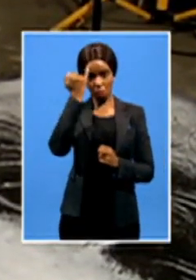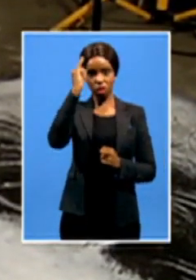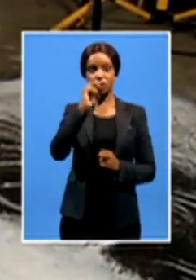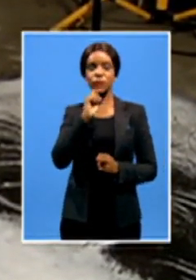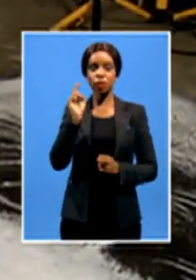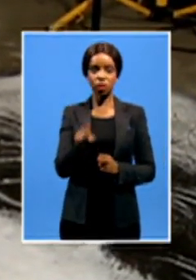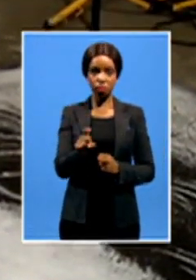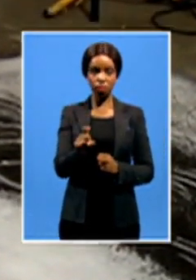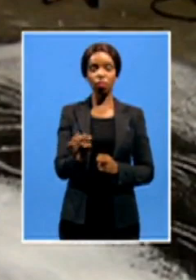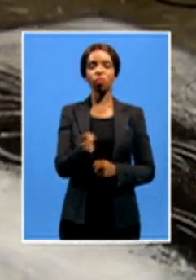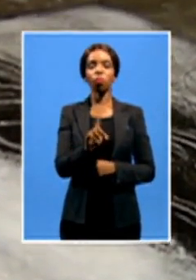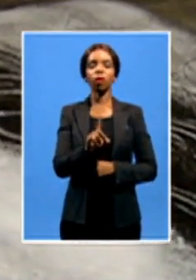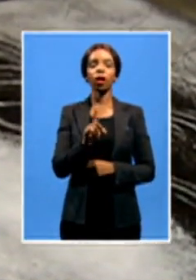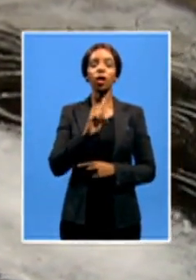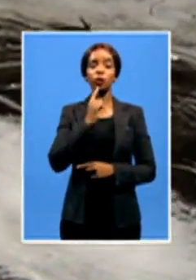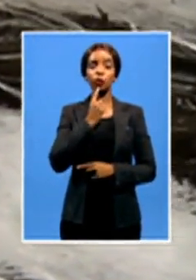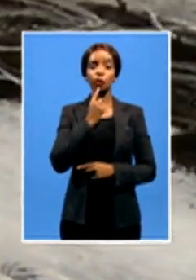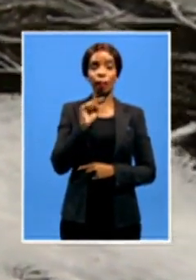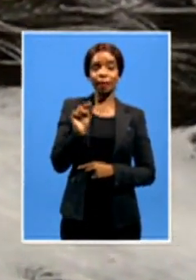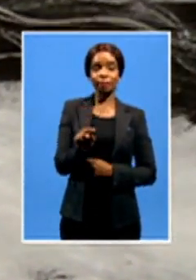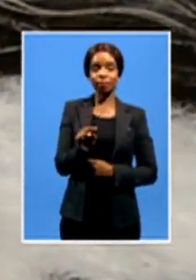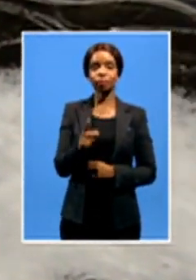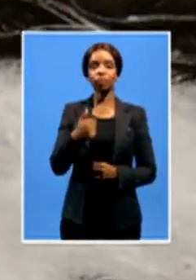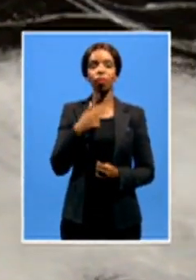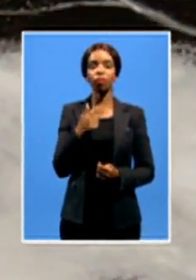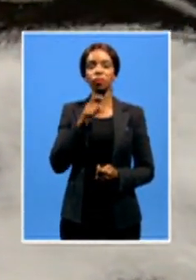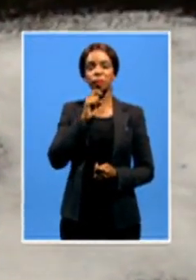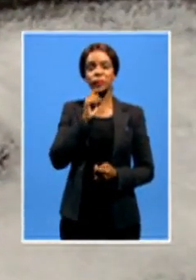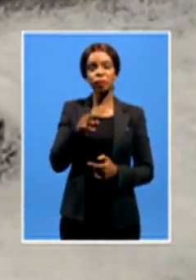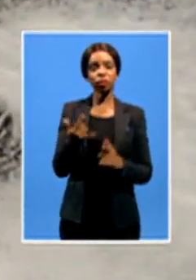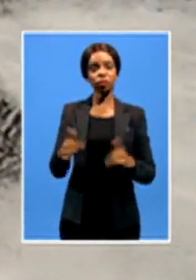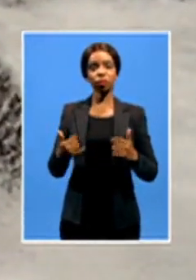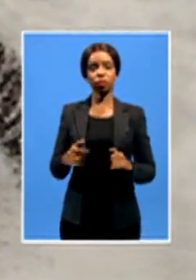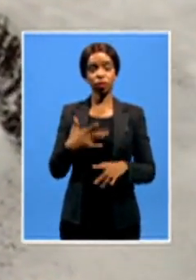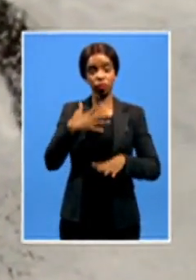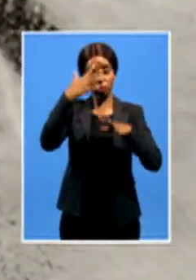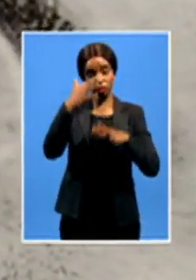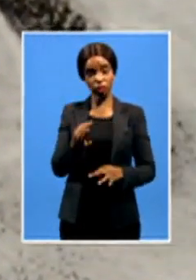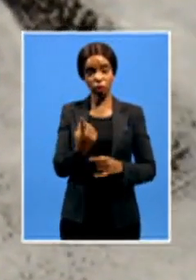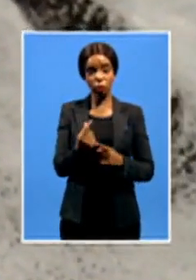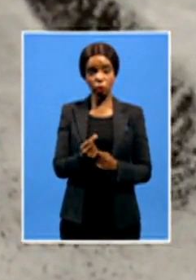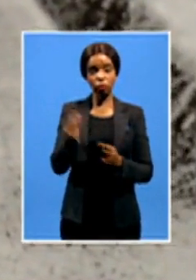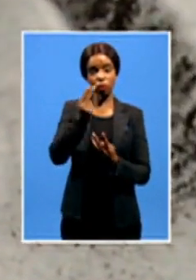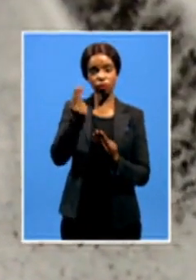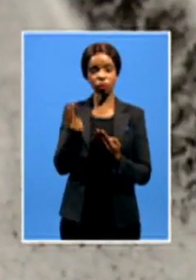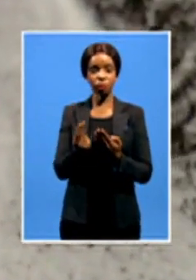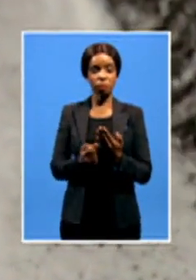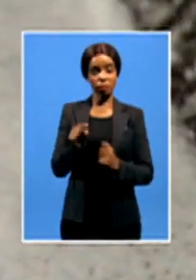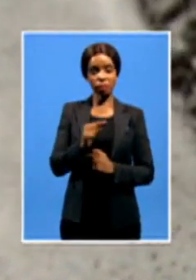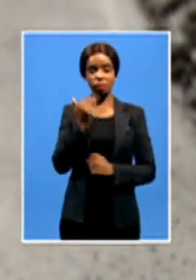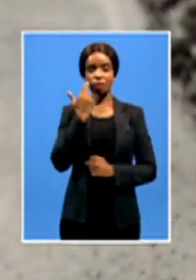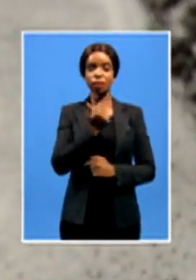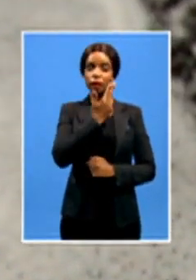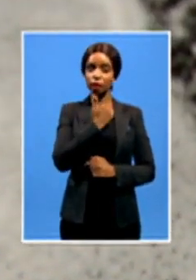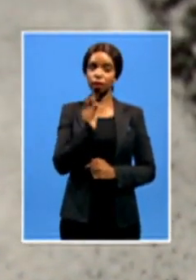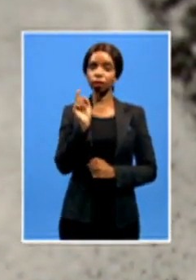So I was playing with the salt, and then something just happened. Like I decided to do a portrait which was nice, and then that's